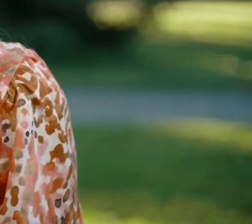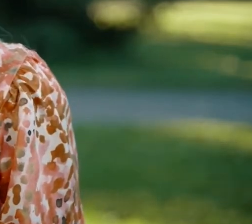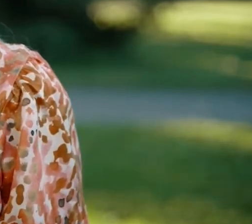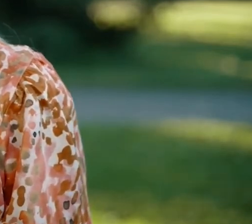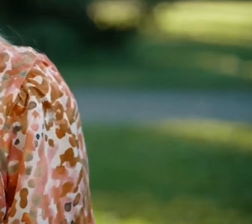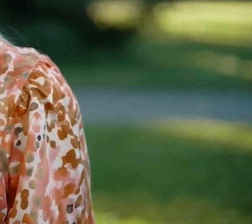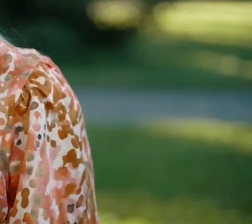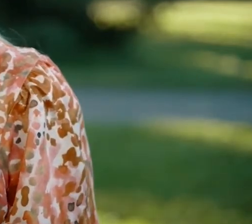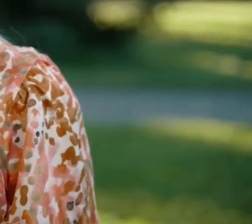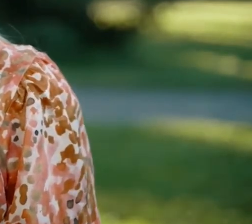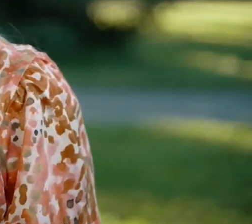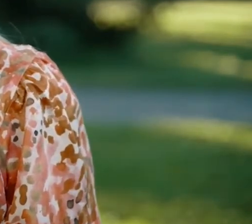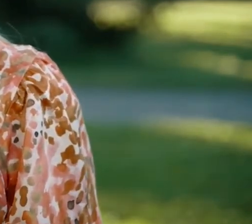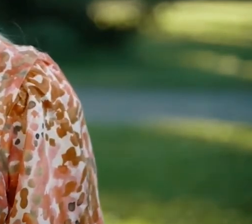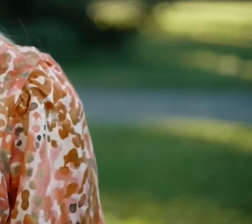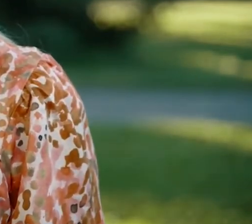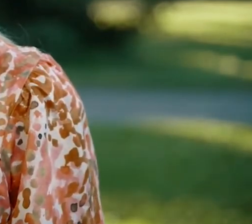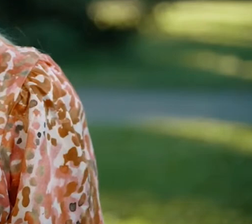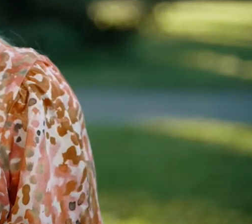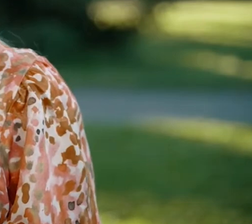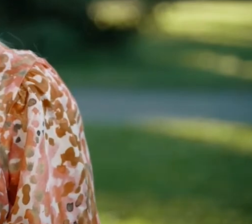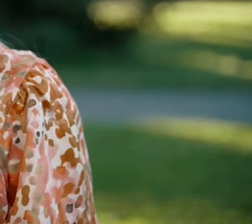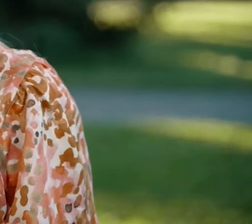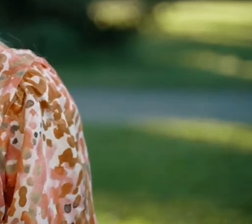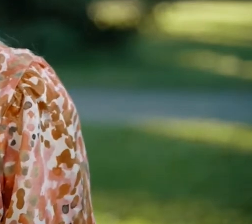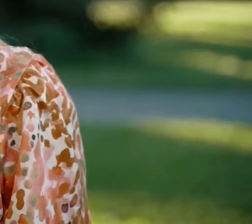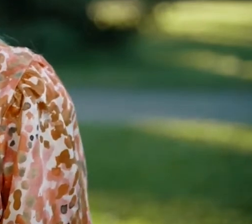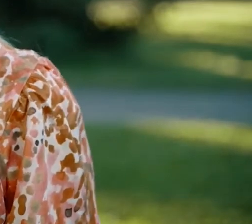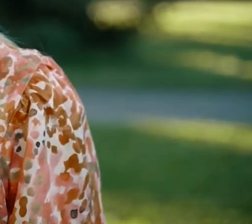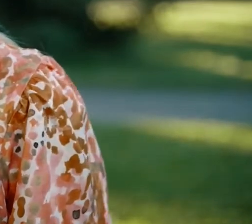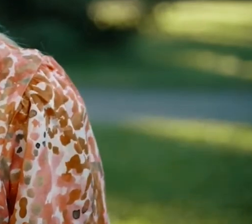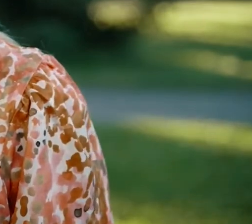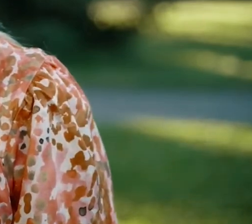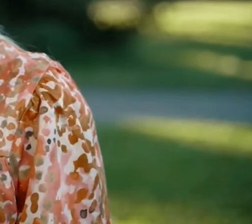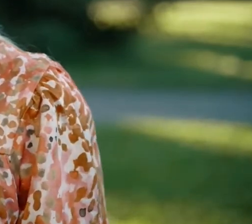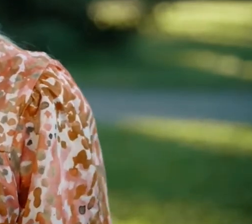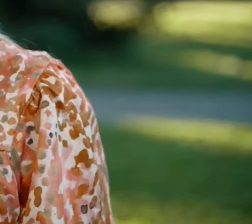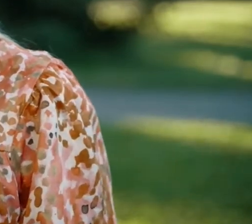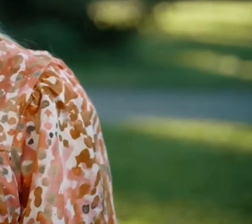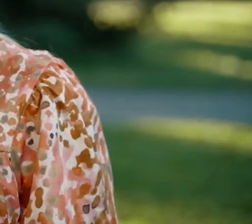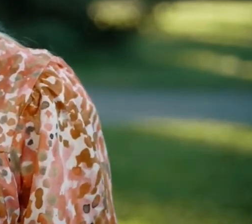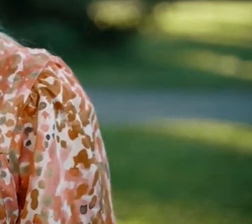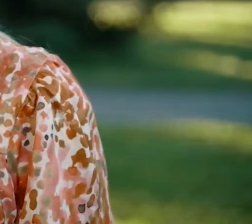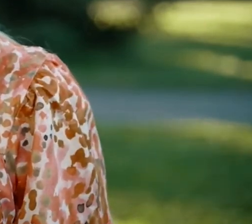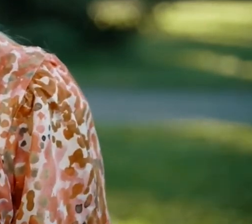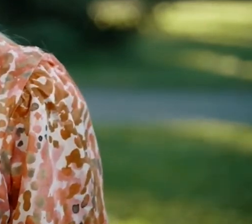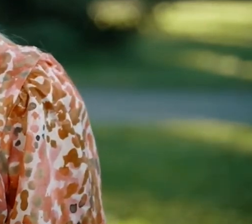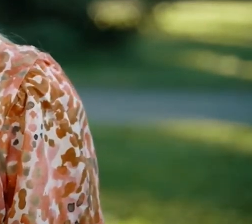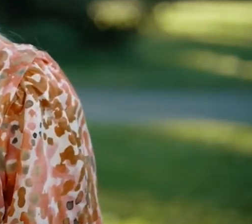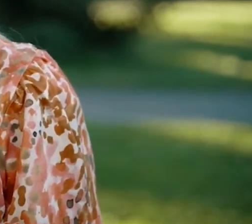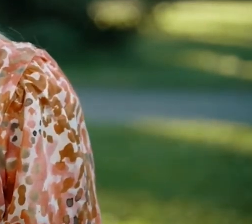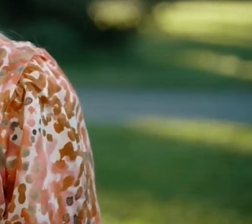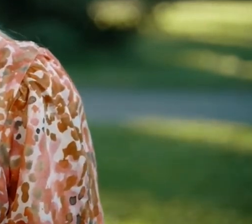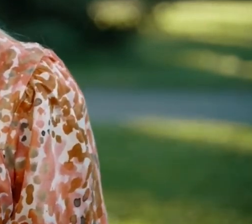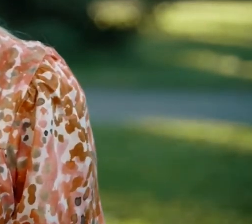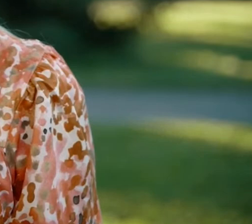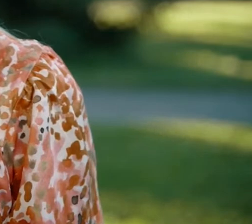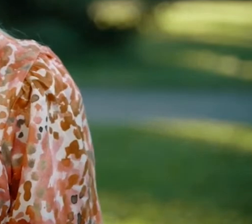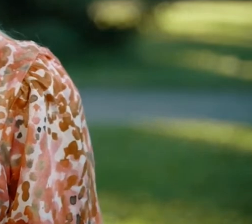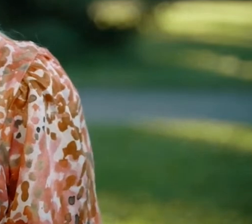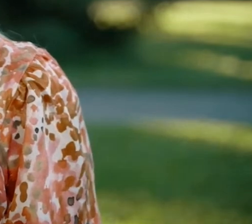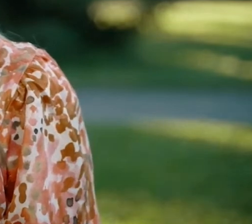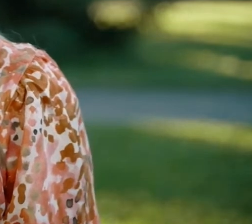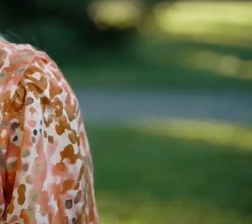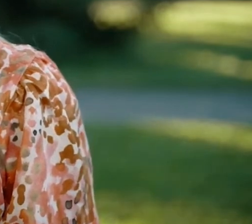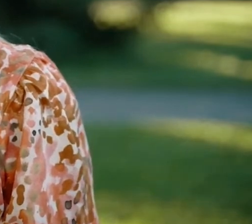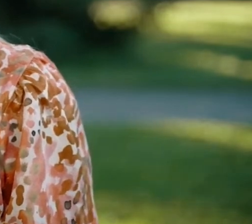poverty together with the climate crisis and biodiversity loss are the most important challenges of our time. The